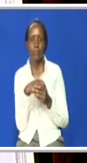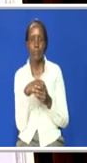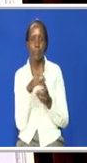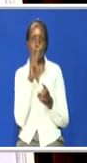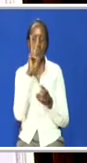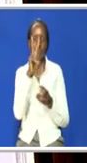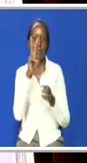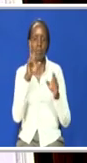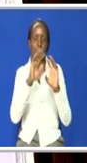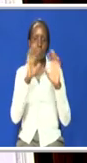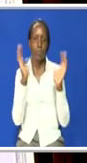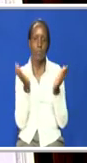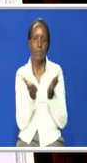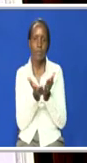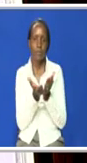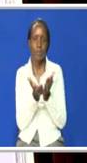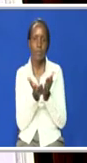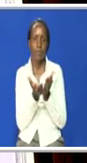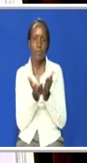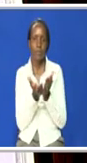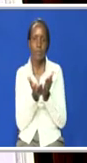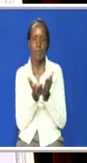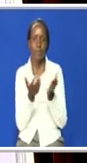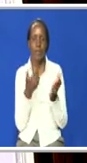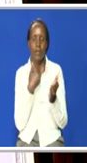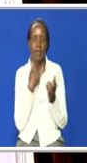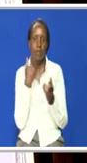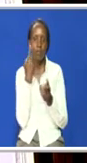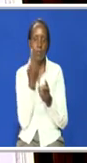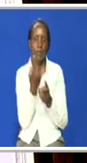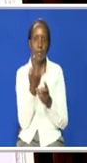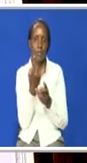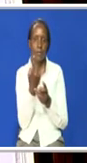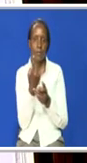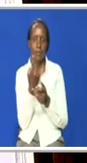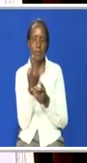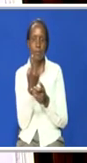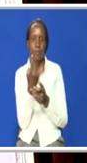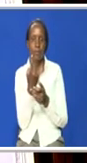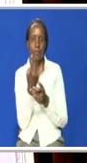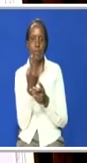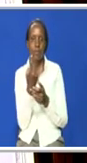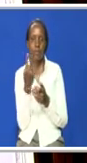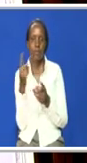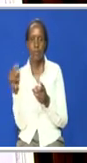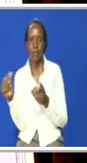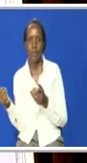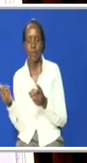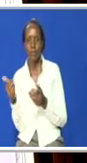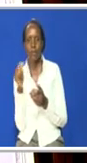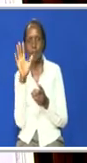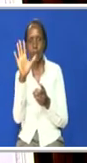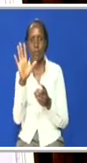two balls. Here I have one. Here I have five.